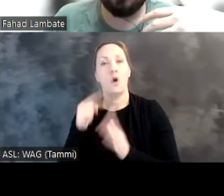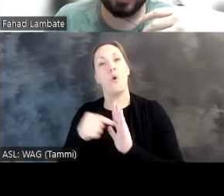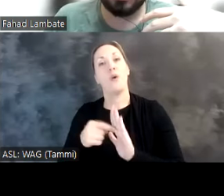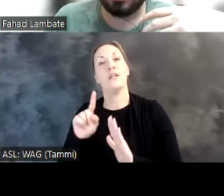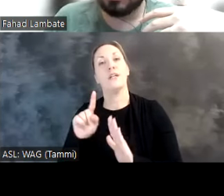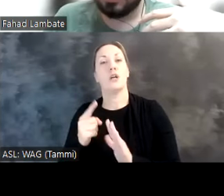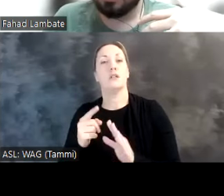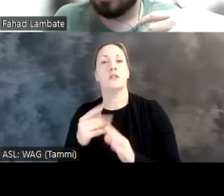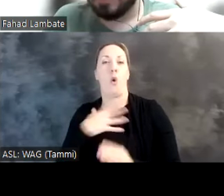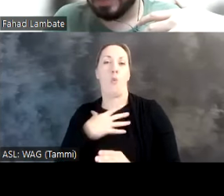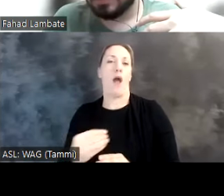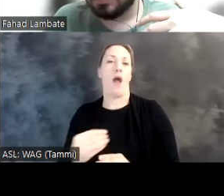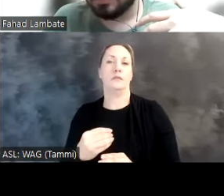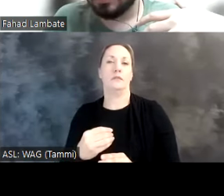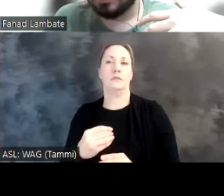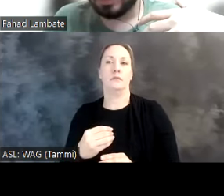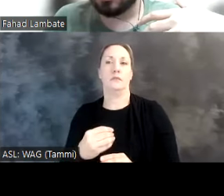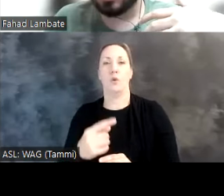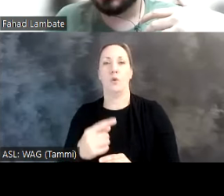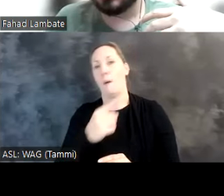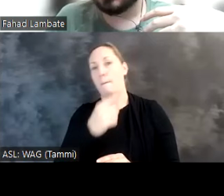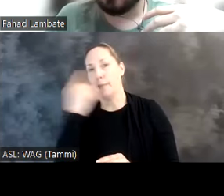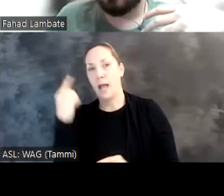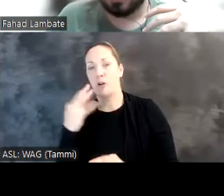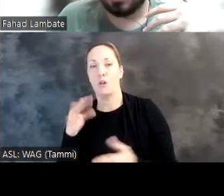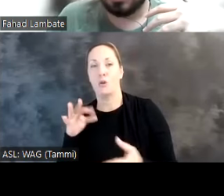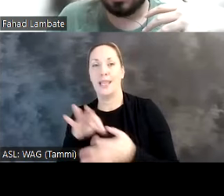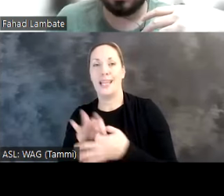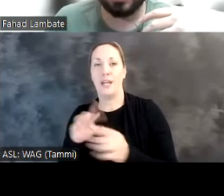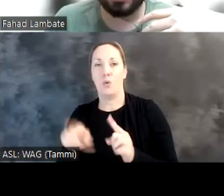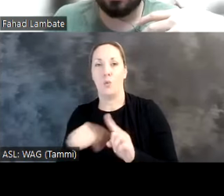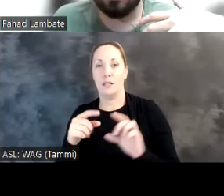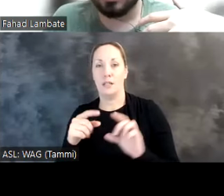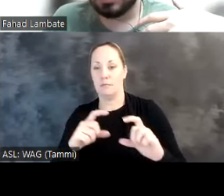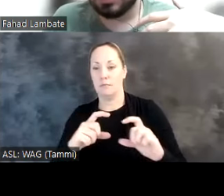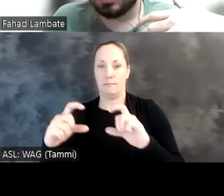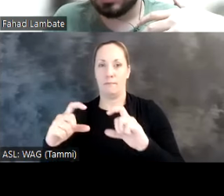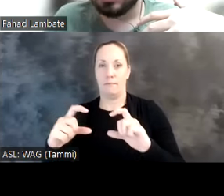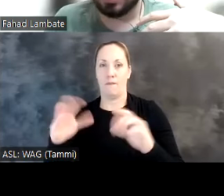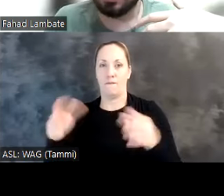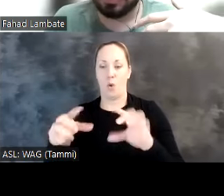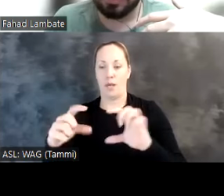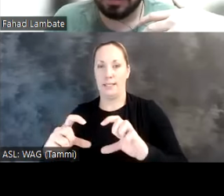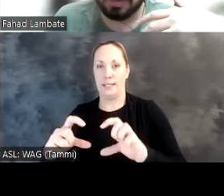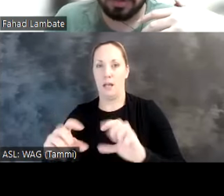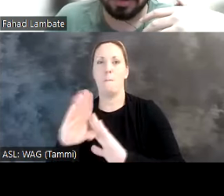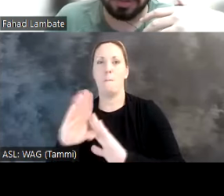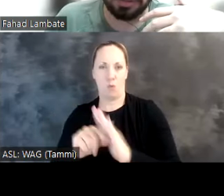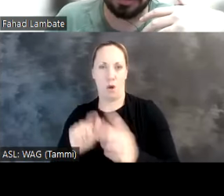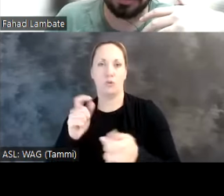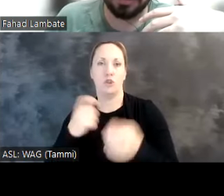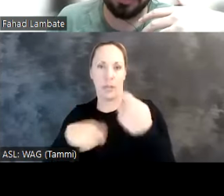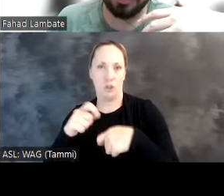plain white color link or a black color link, as soon as it's focused, the background color changes and the link color also changes.